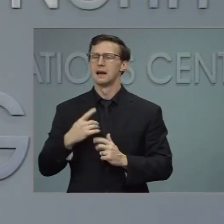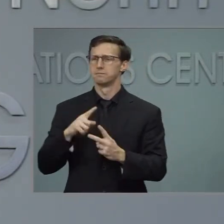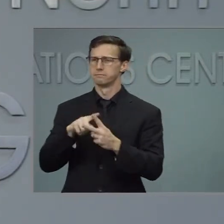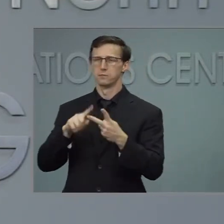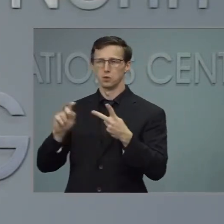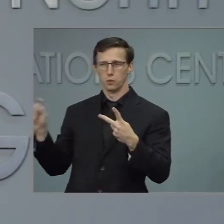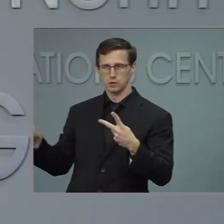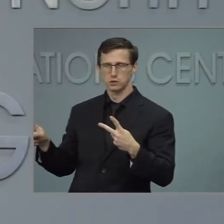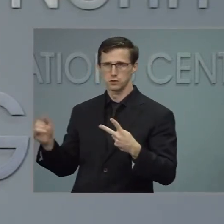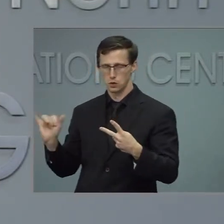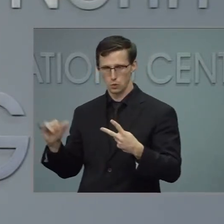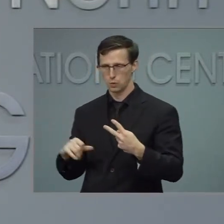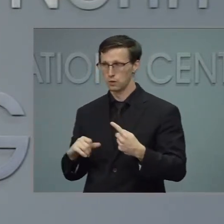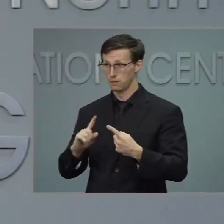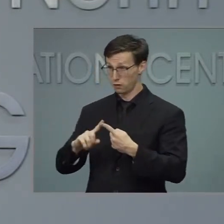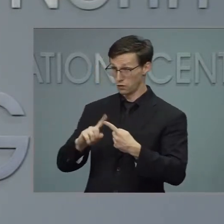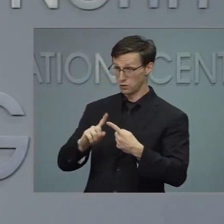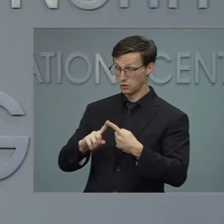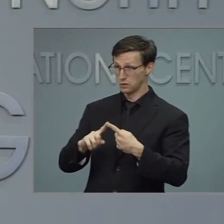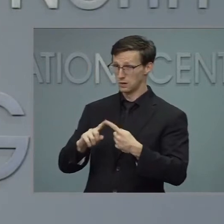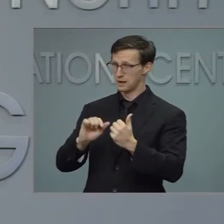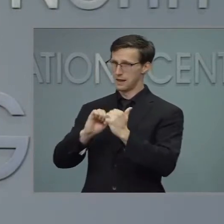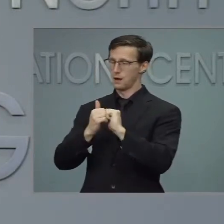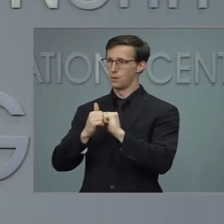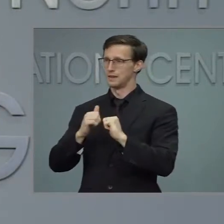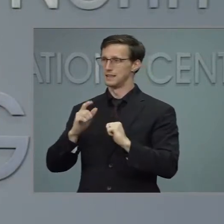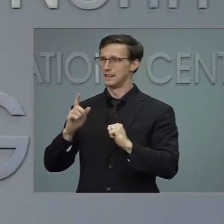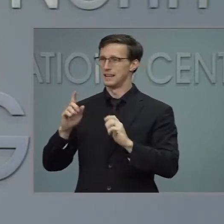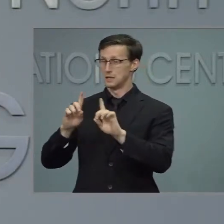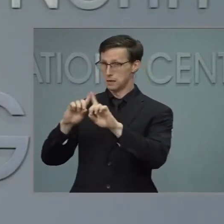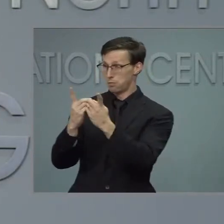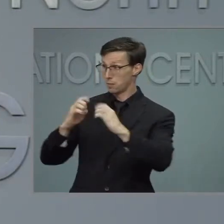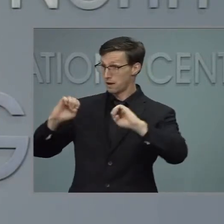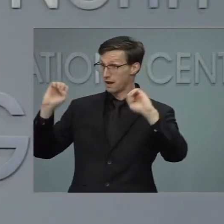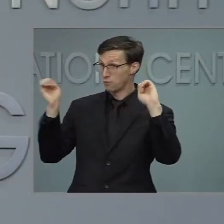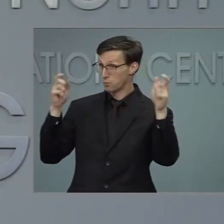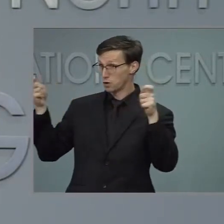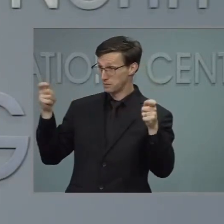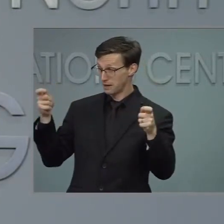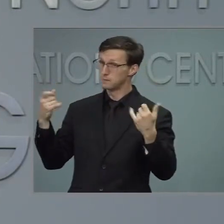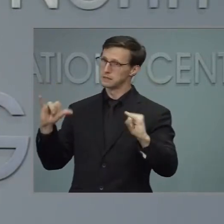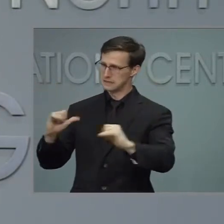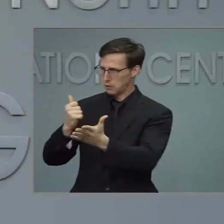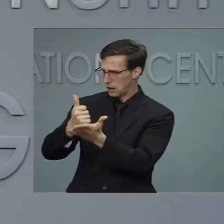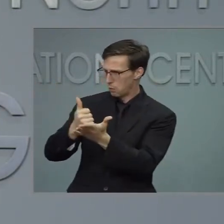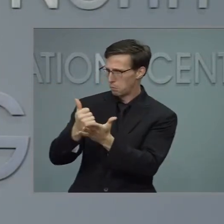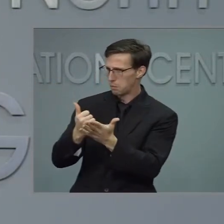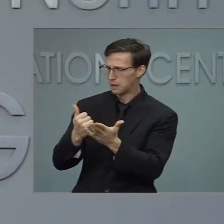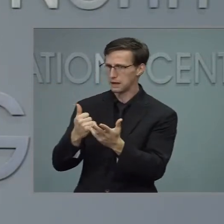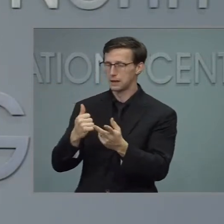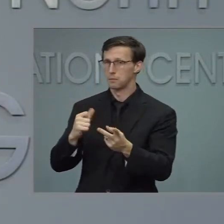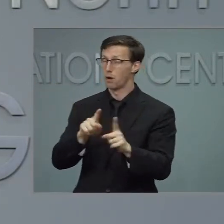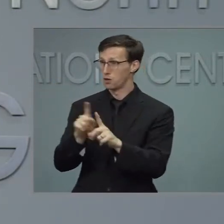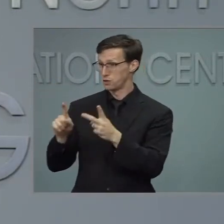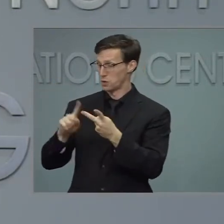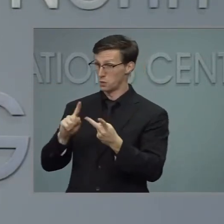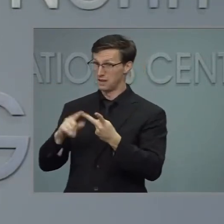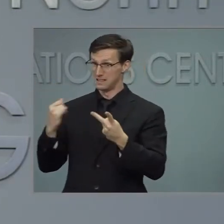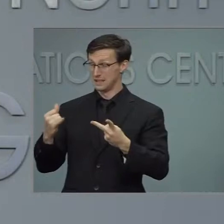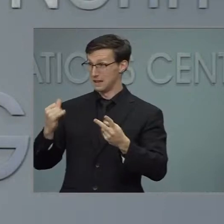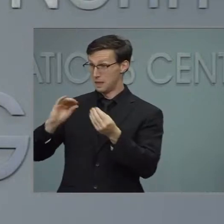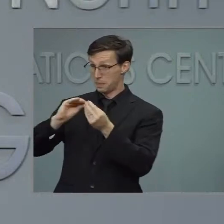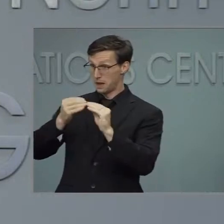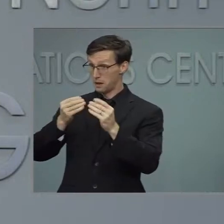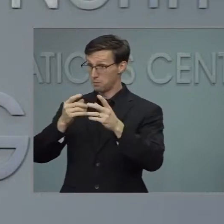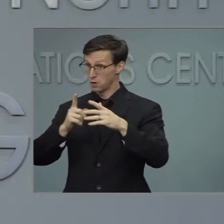questions. One, how is the Department of Emergency Management still assisting with this effort? And with the rising case numbers,